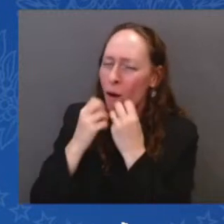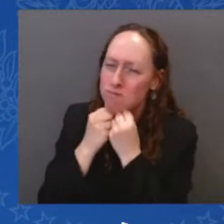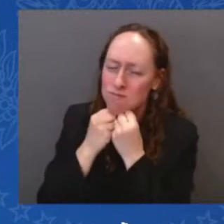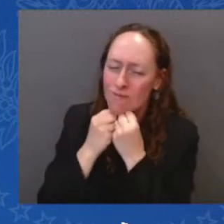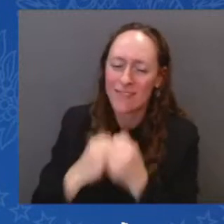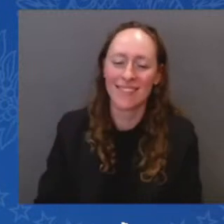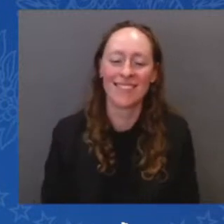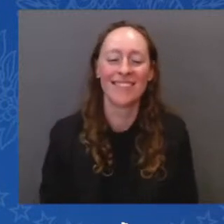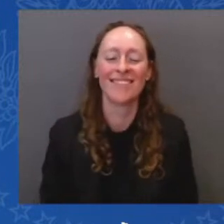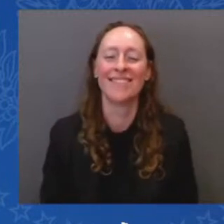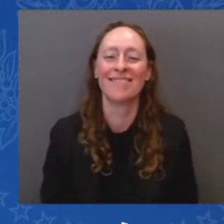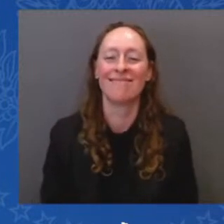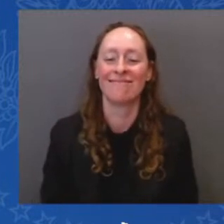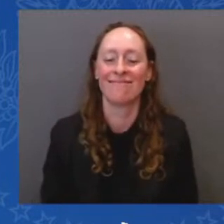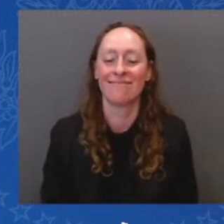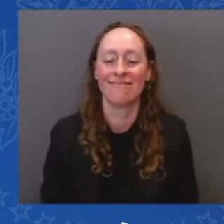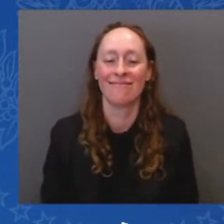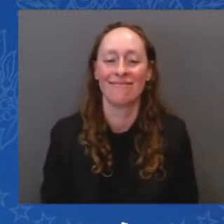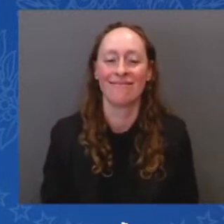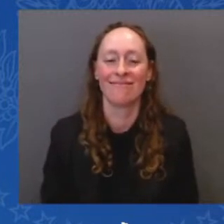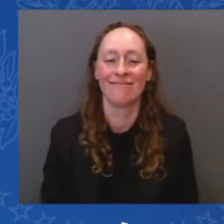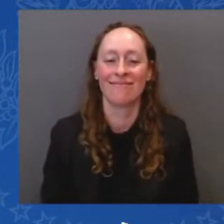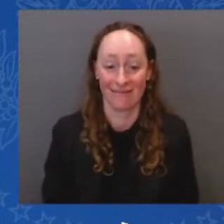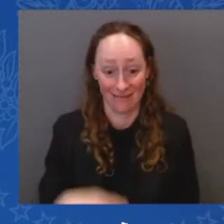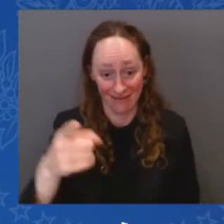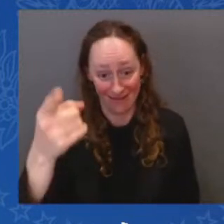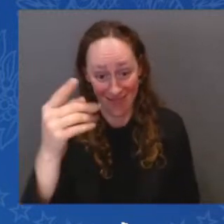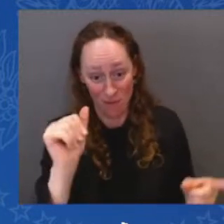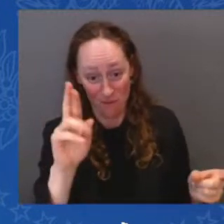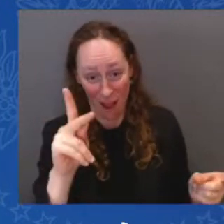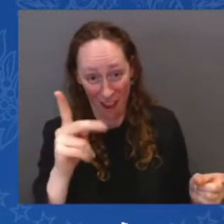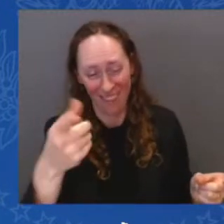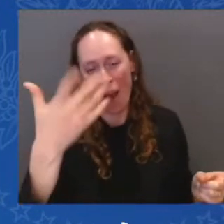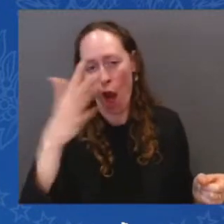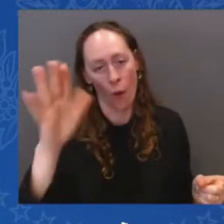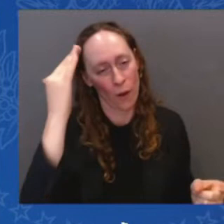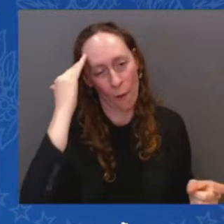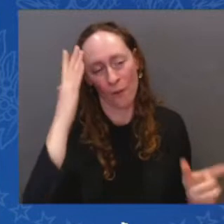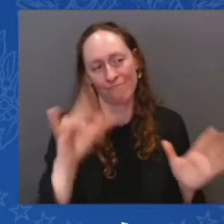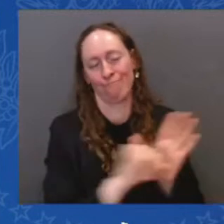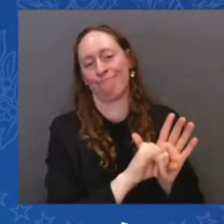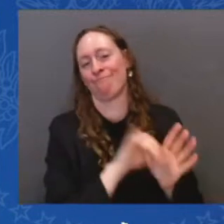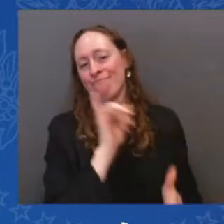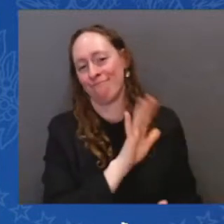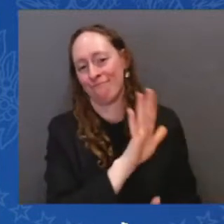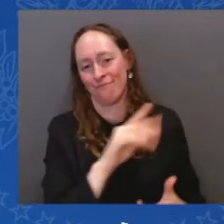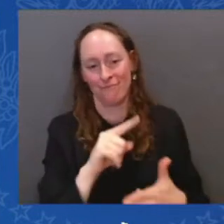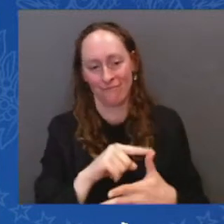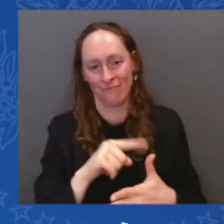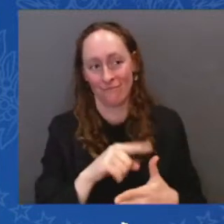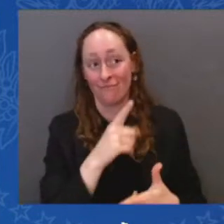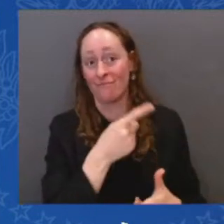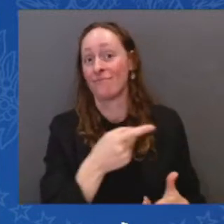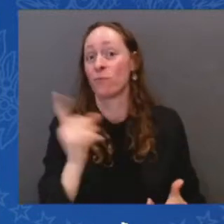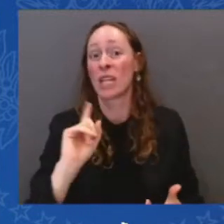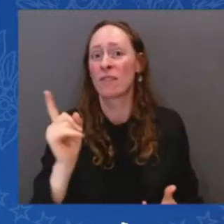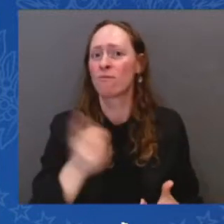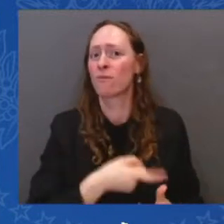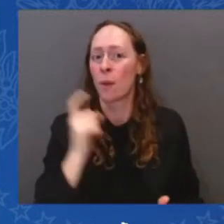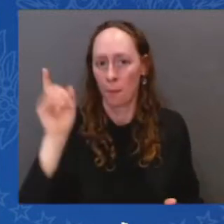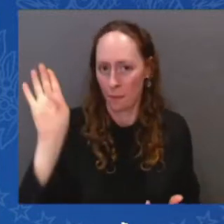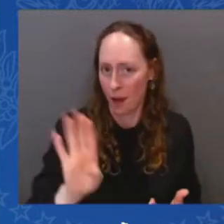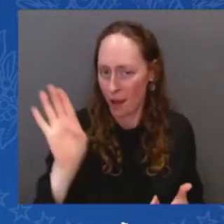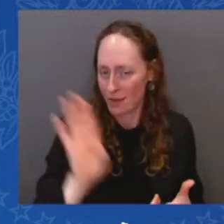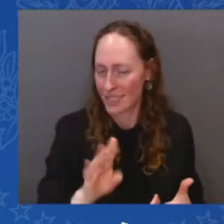Several were already mentioned. One, he's from Boston. He parks his car in car garages. He